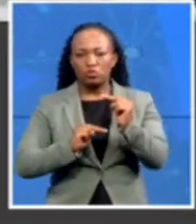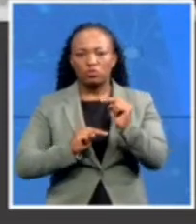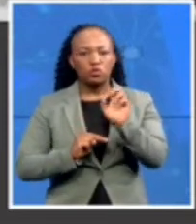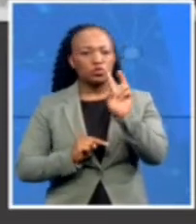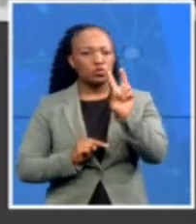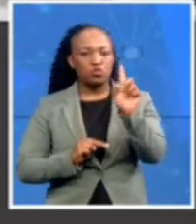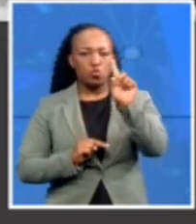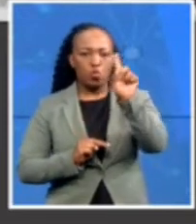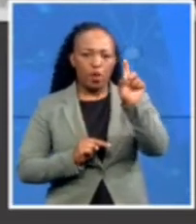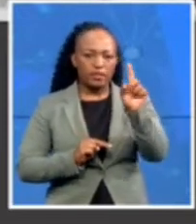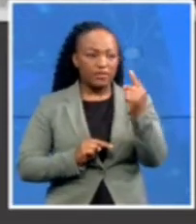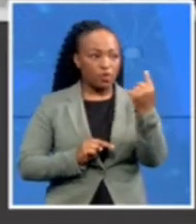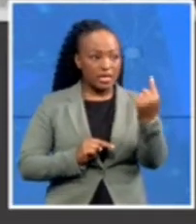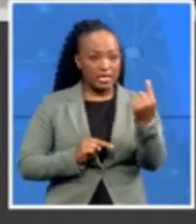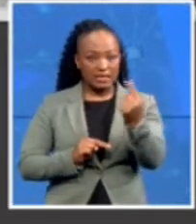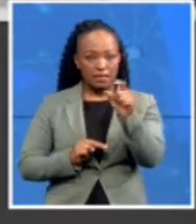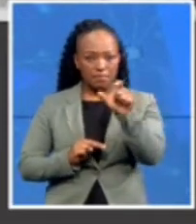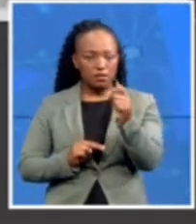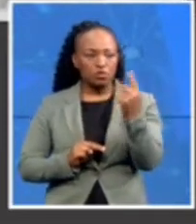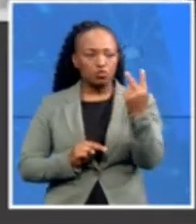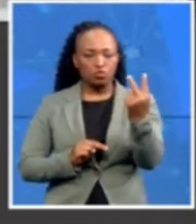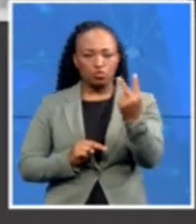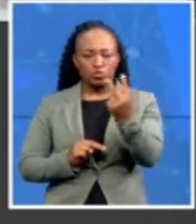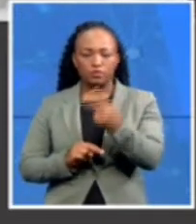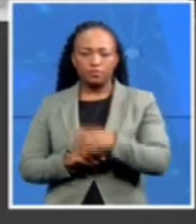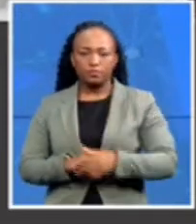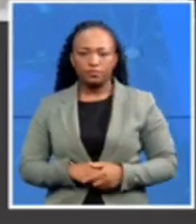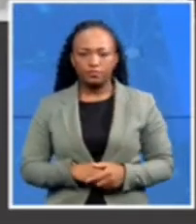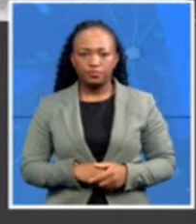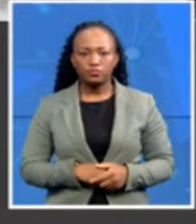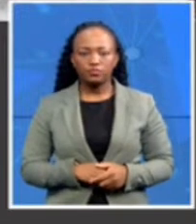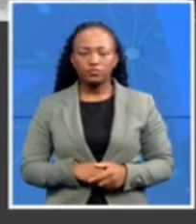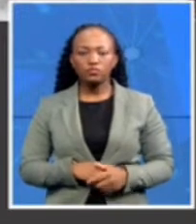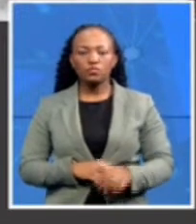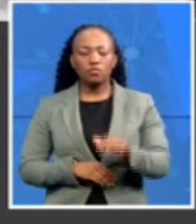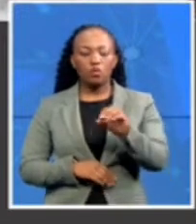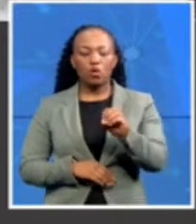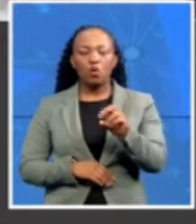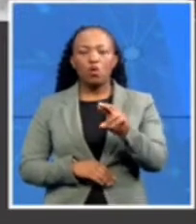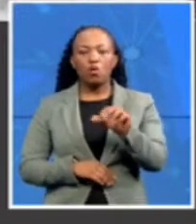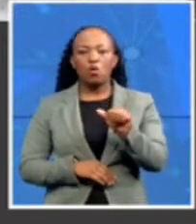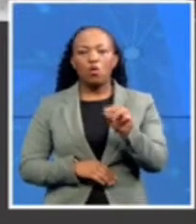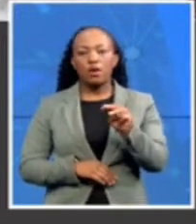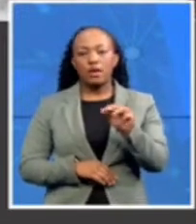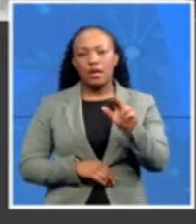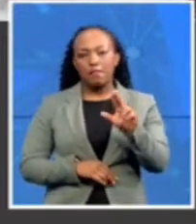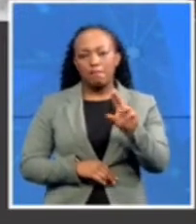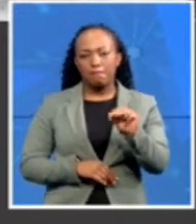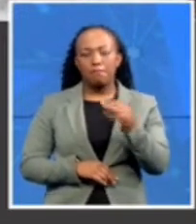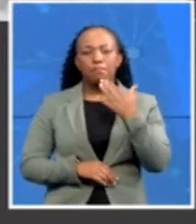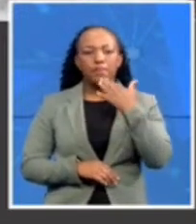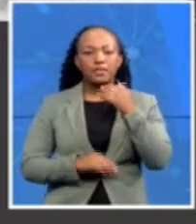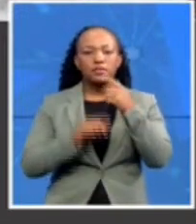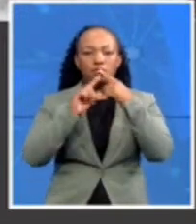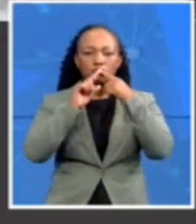Mariam Issa, please unmute yourself and ask your 2 questions. Thank you.